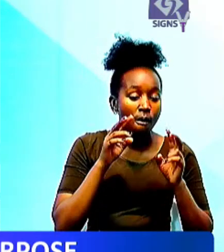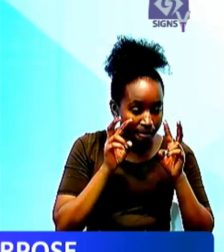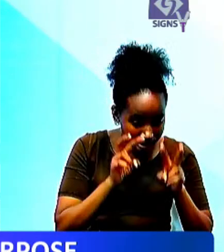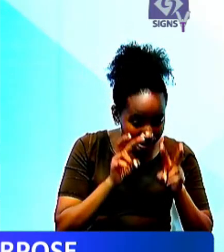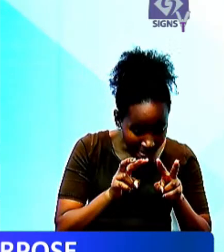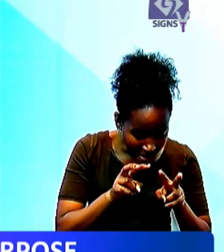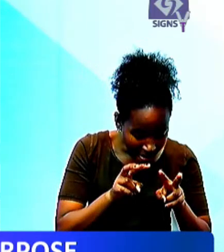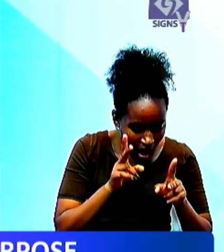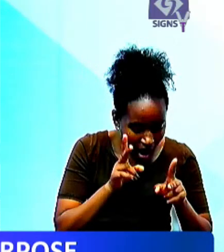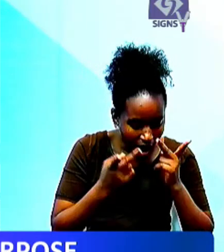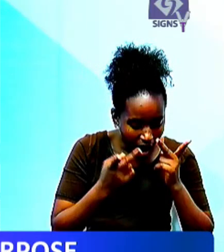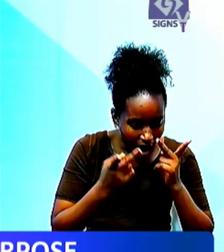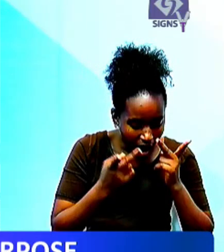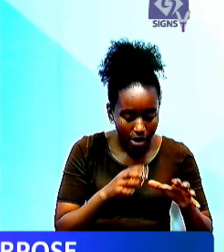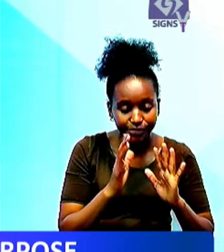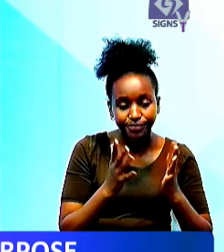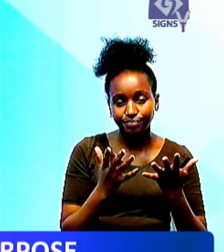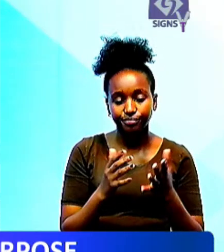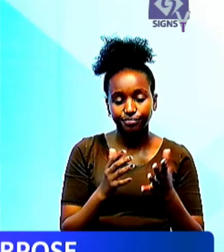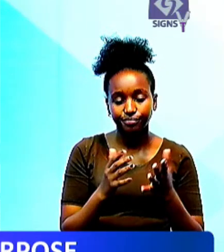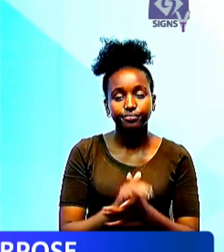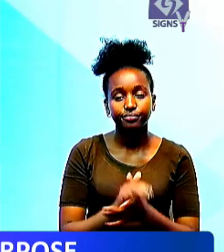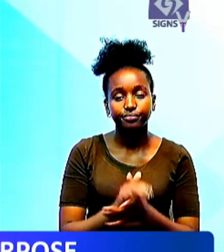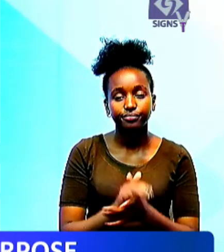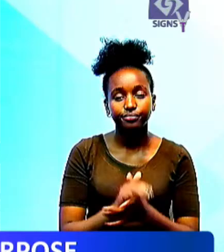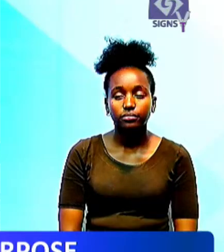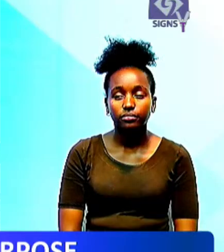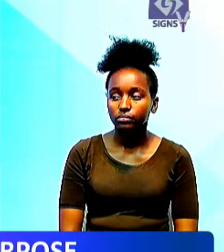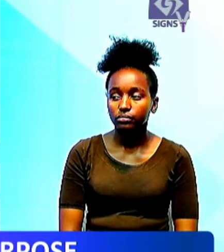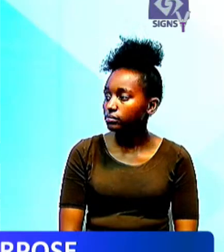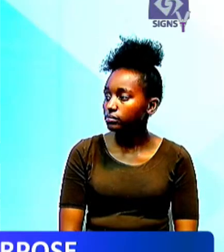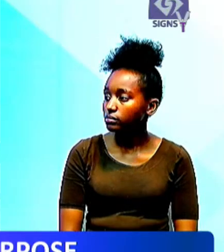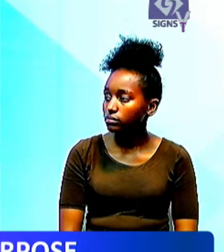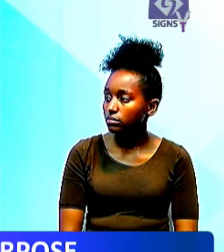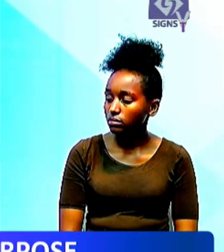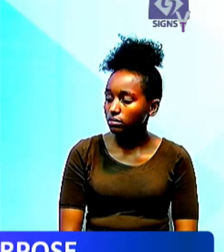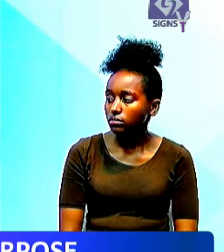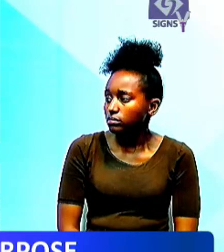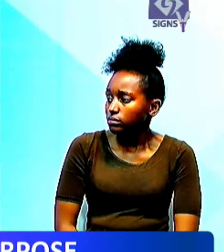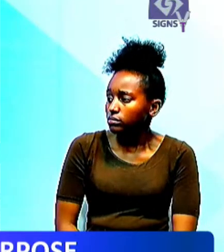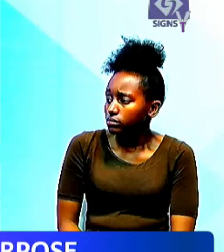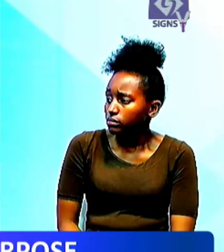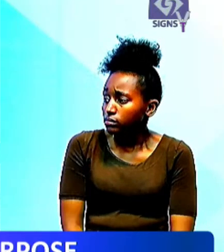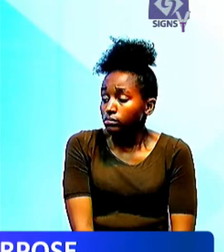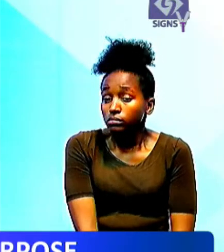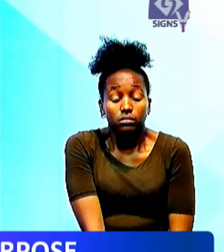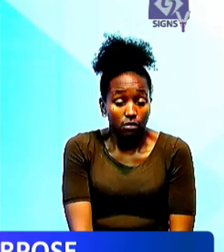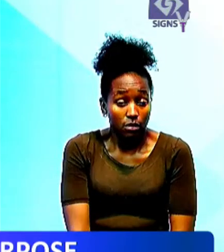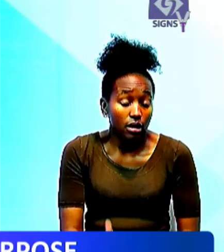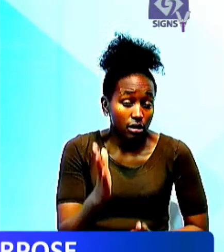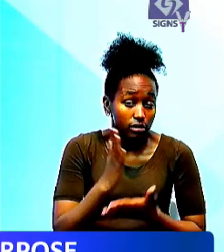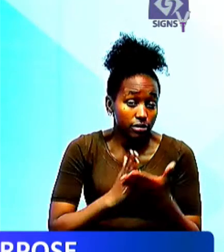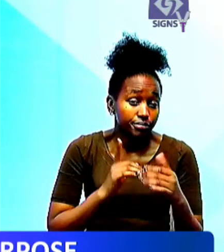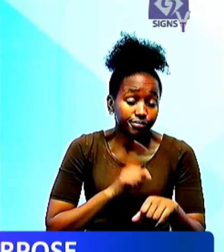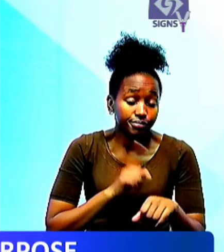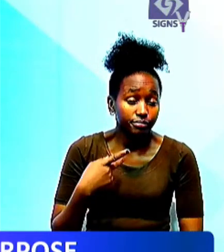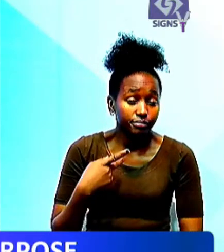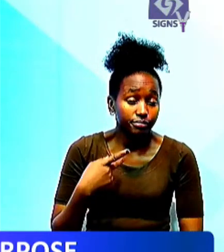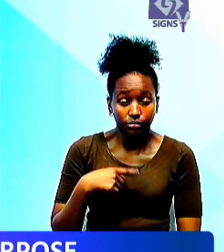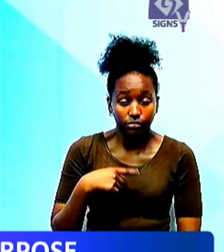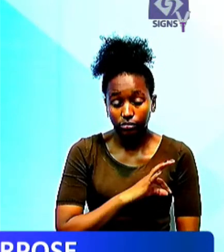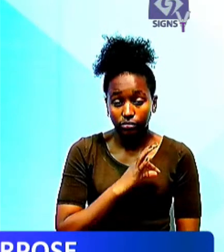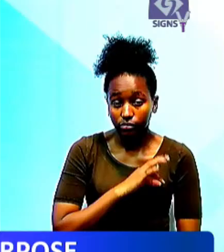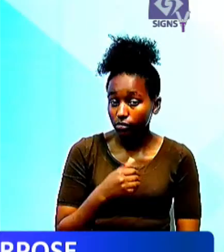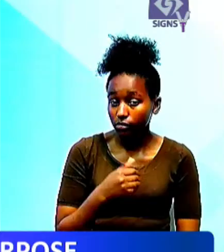the algorithm sell, you are making a loss. You know, it's a very high risk. People make returns. Yes, they make a return, but